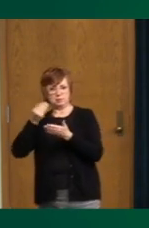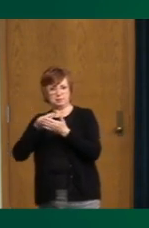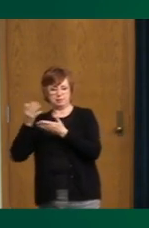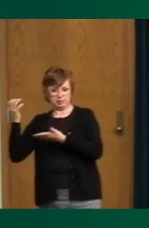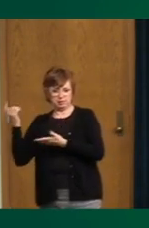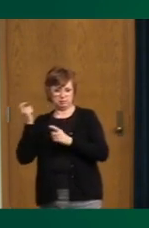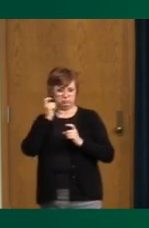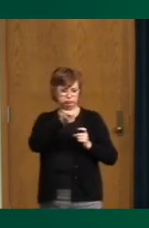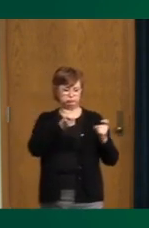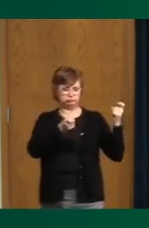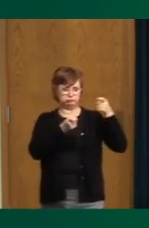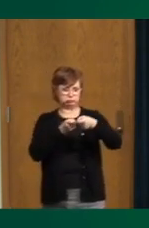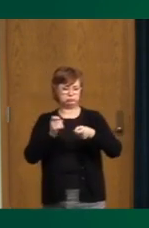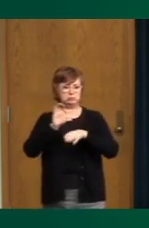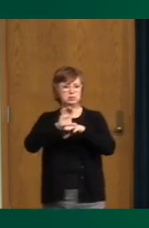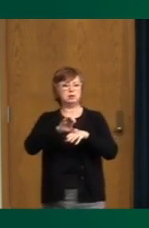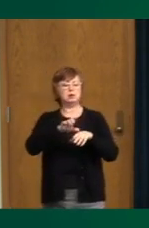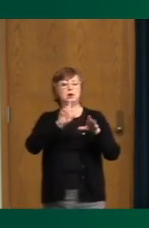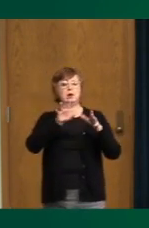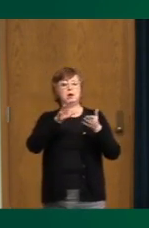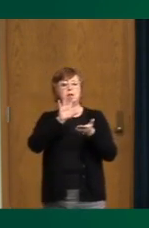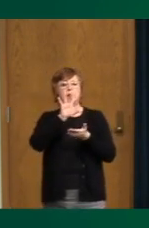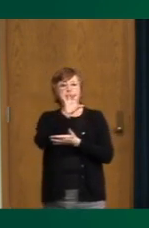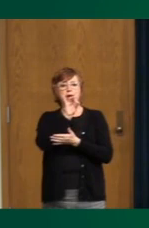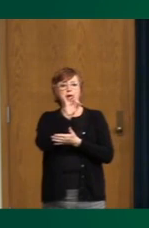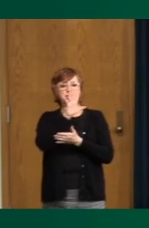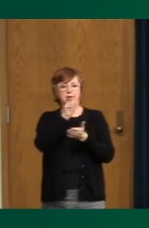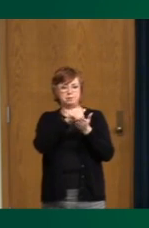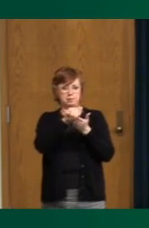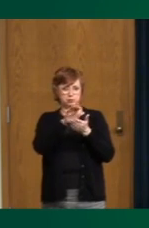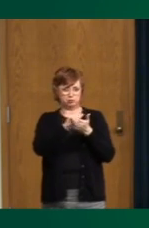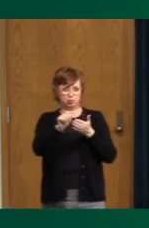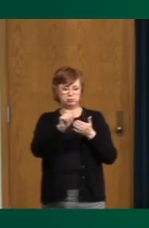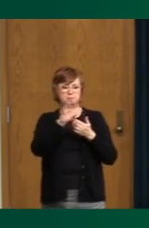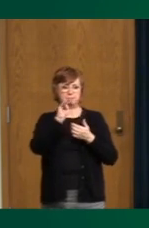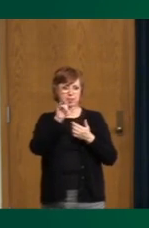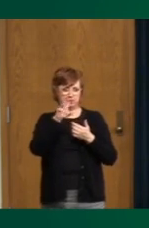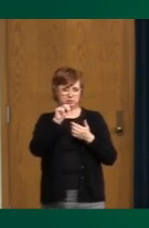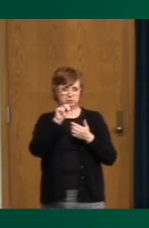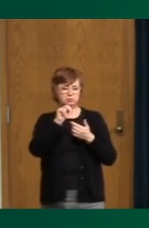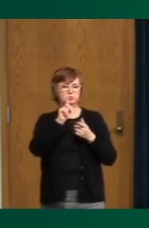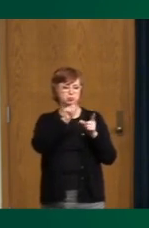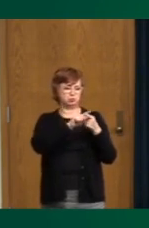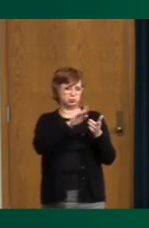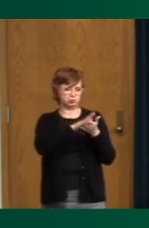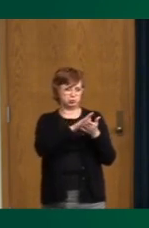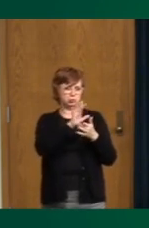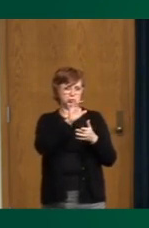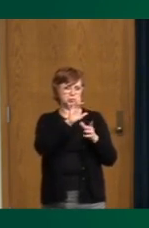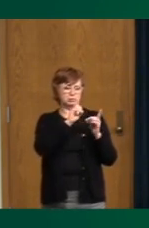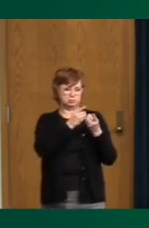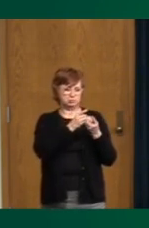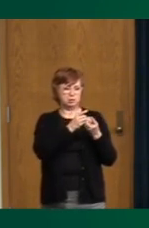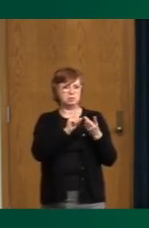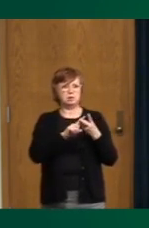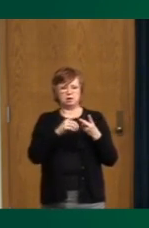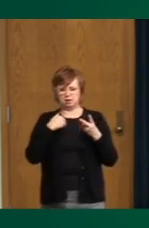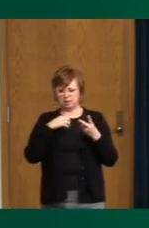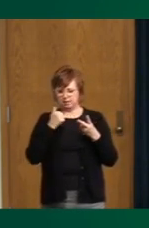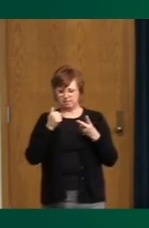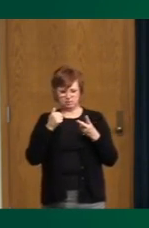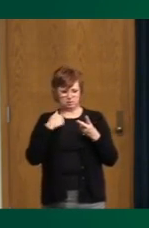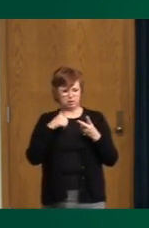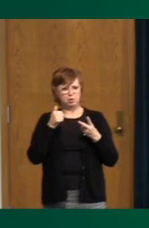$85 million has been allocated to the school divisions. There's another application that will be open here, I understand, in